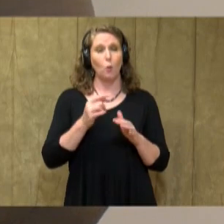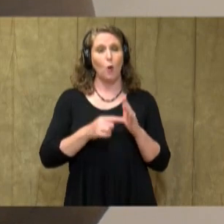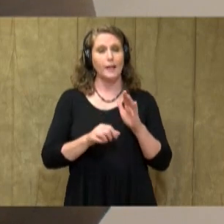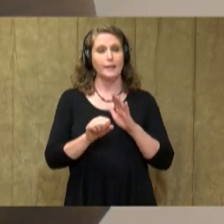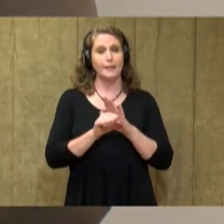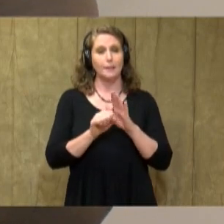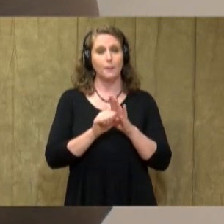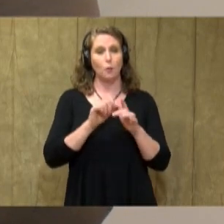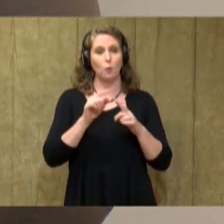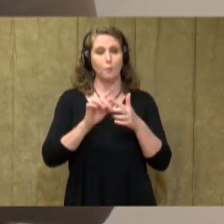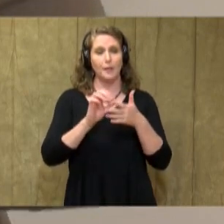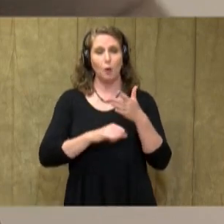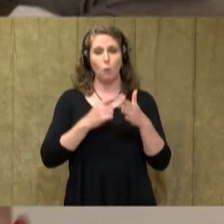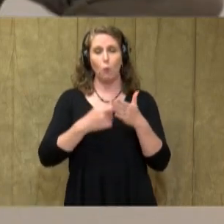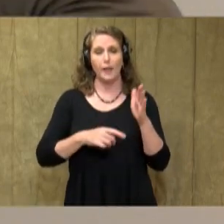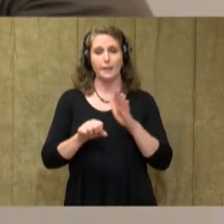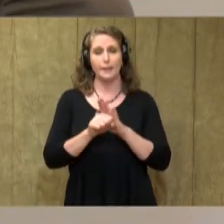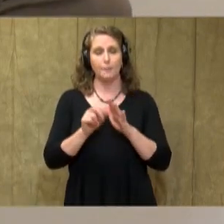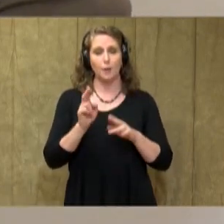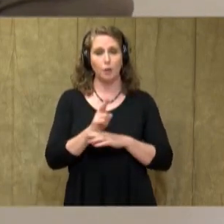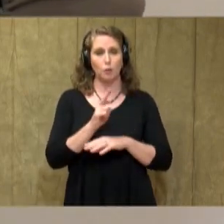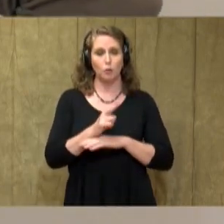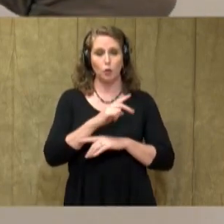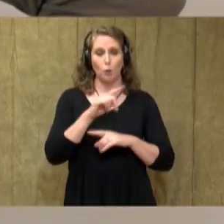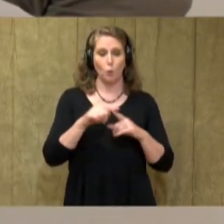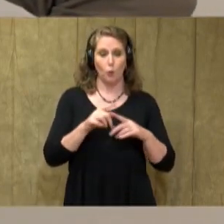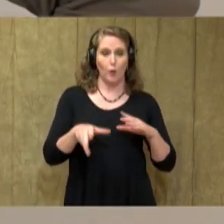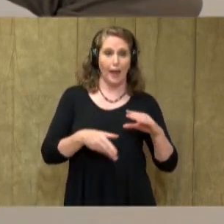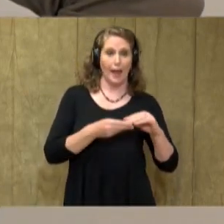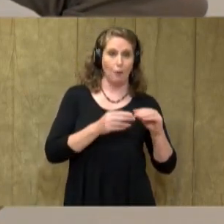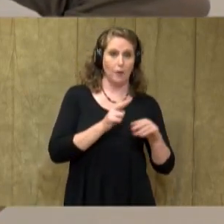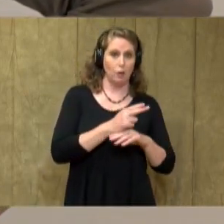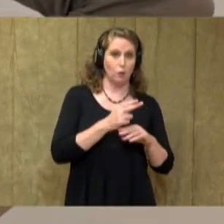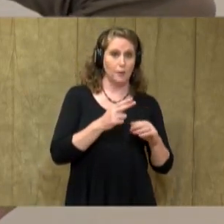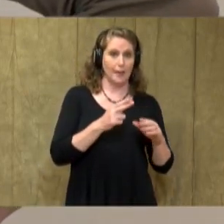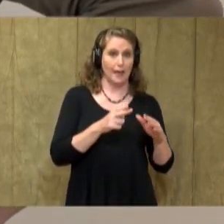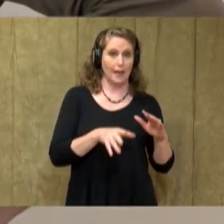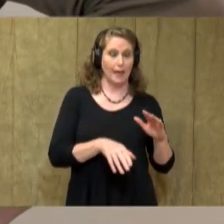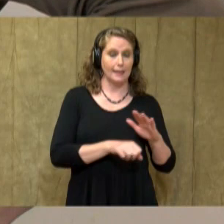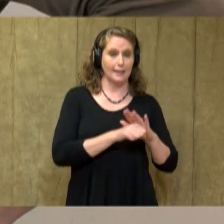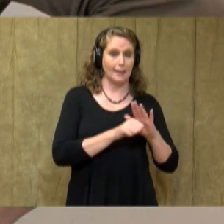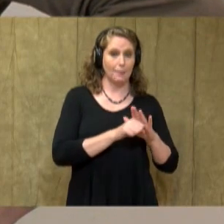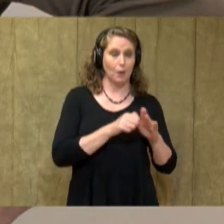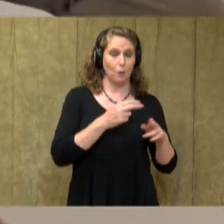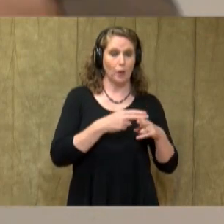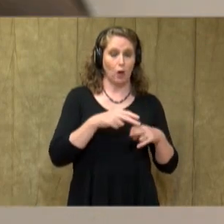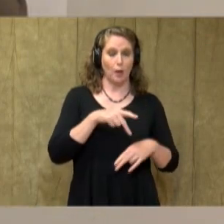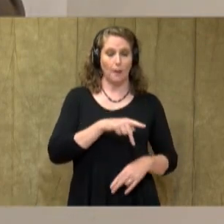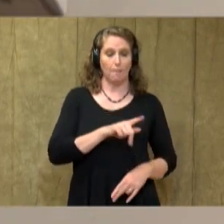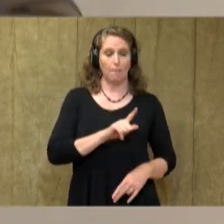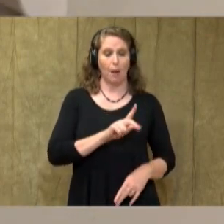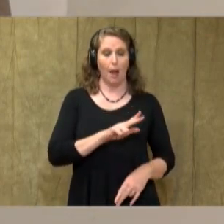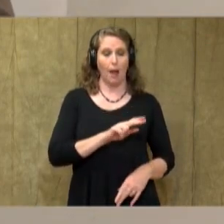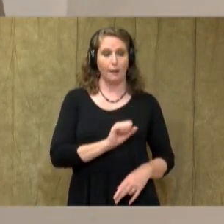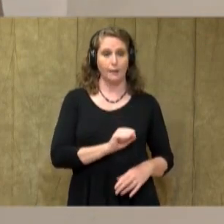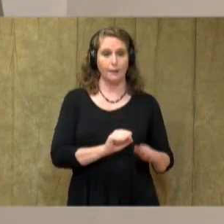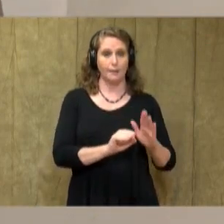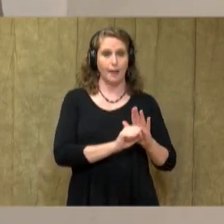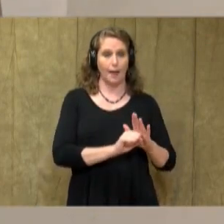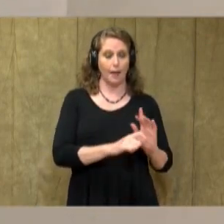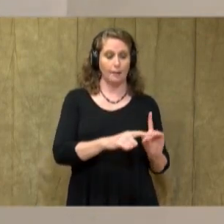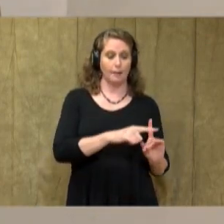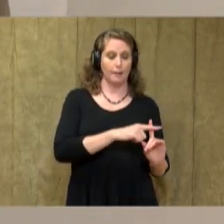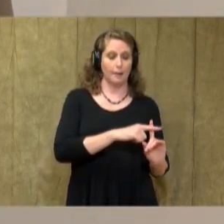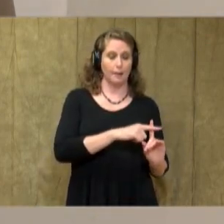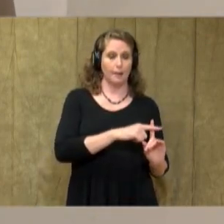use when we subtract? I know when we add, we use a symbol, and we call that a plus sign. Do you know what it's called?